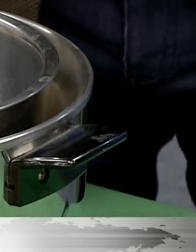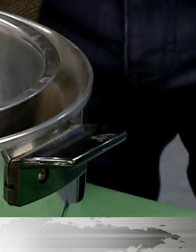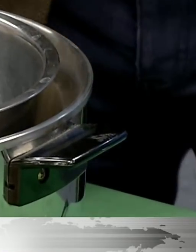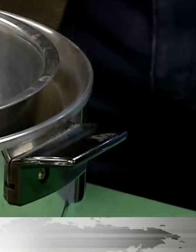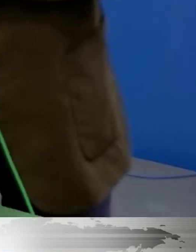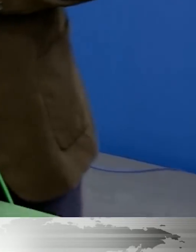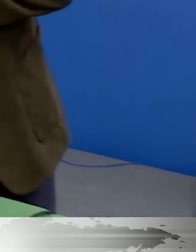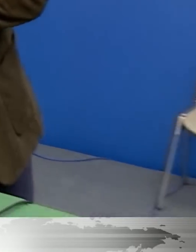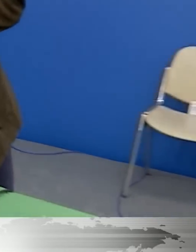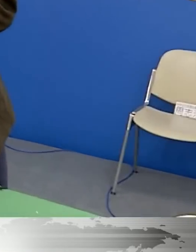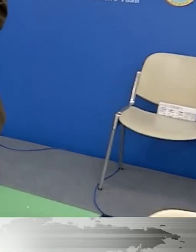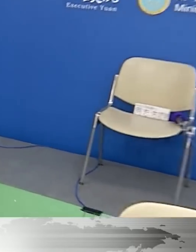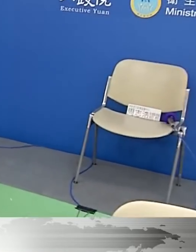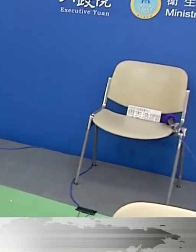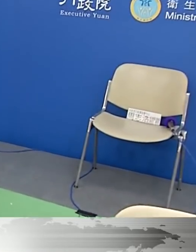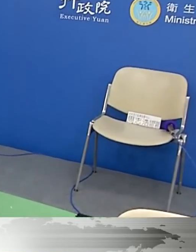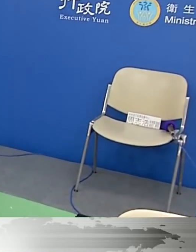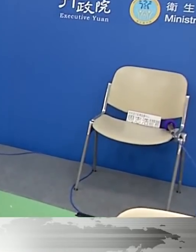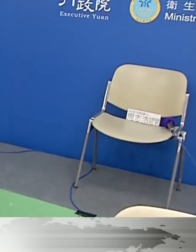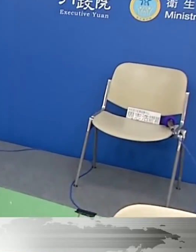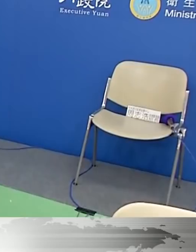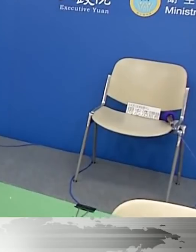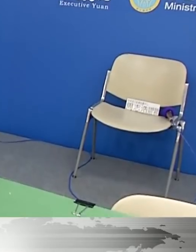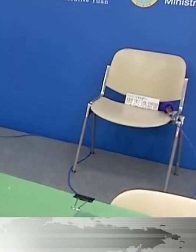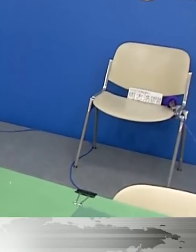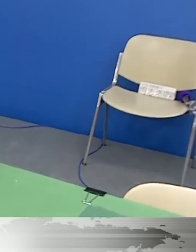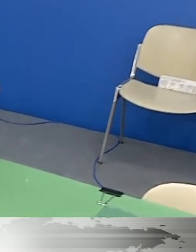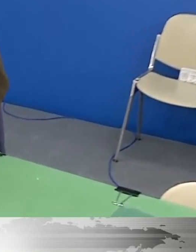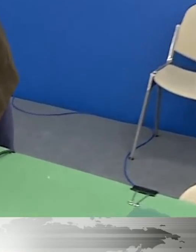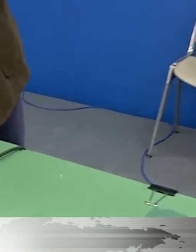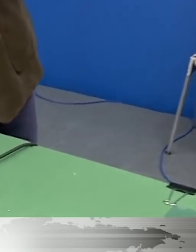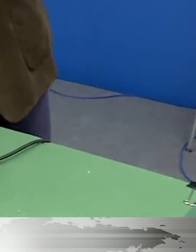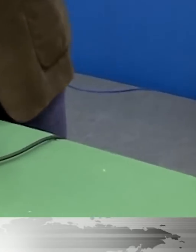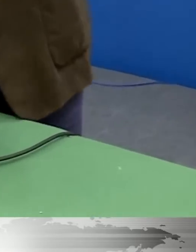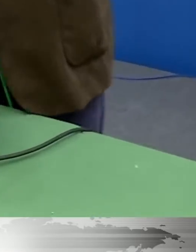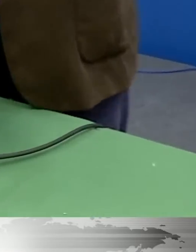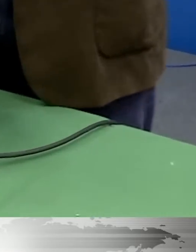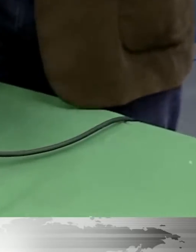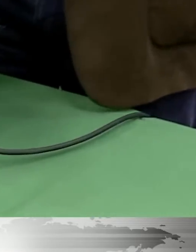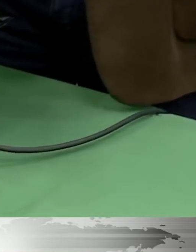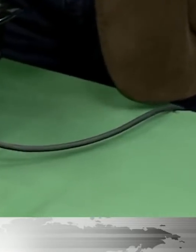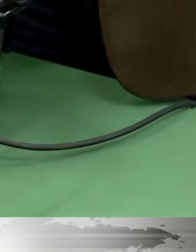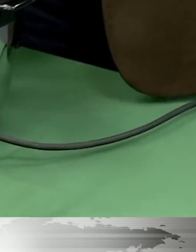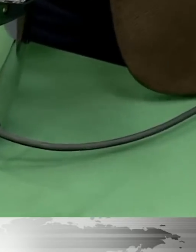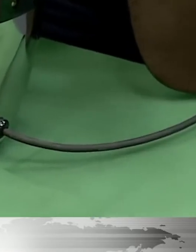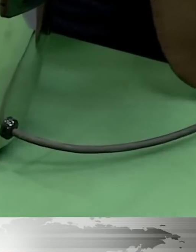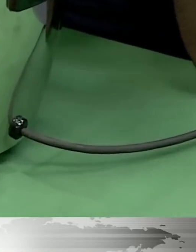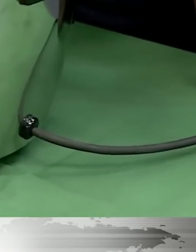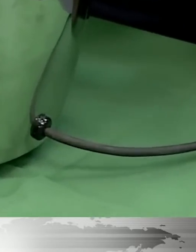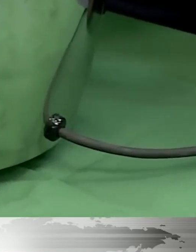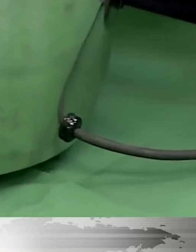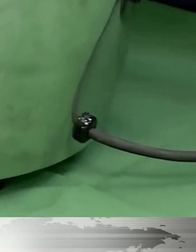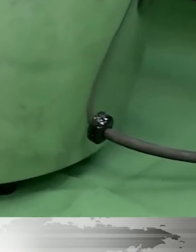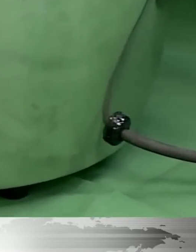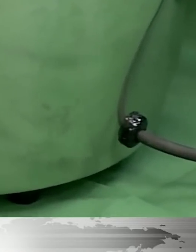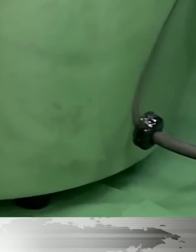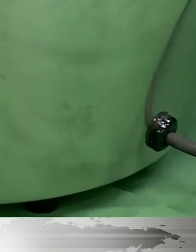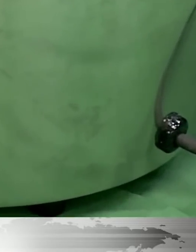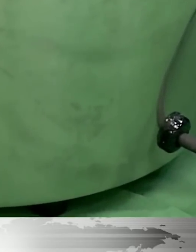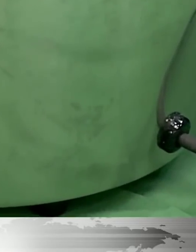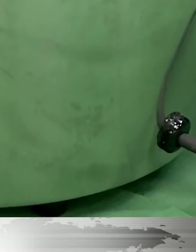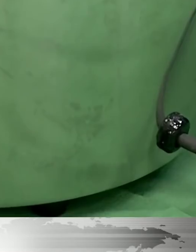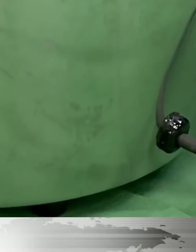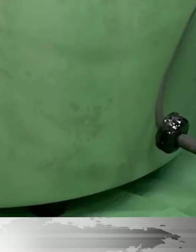be added. Just turn on the appliance, let it cook for 3 minutes, and then let it sit for 5 minutes before removing the